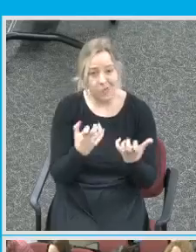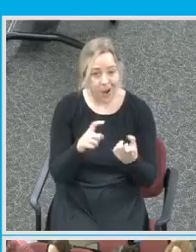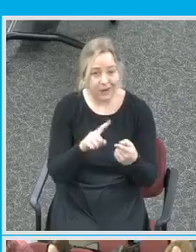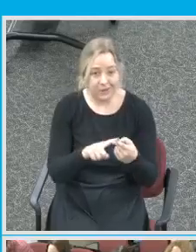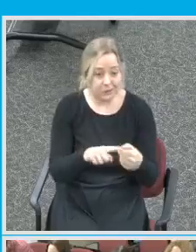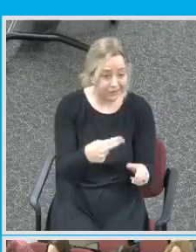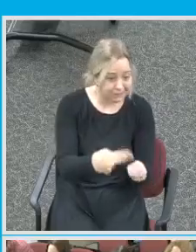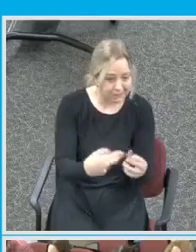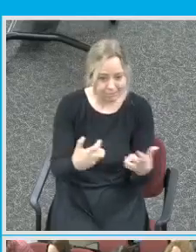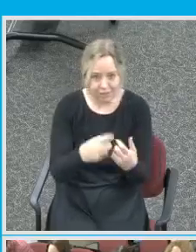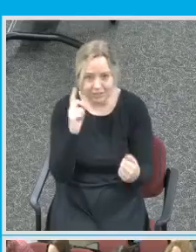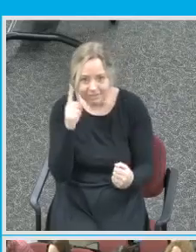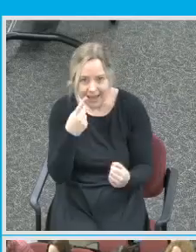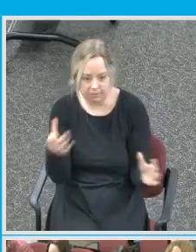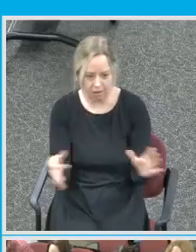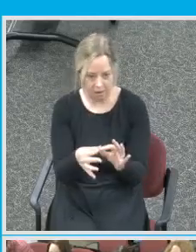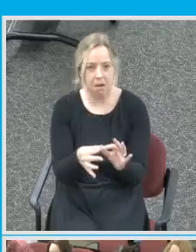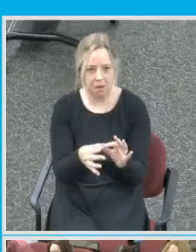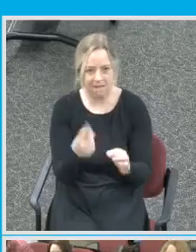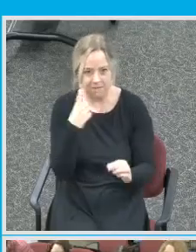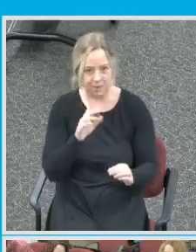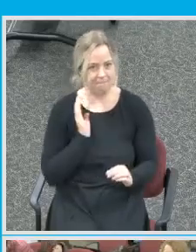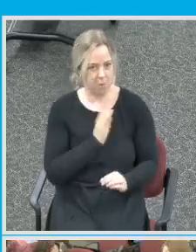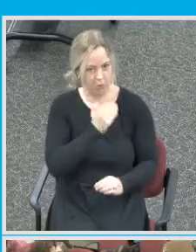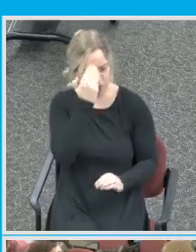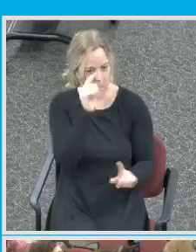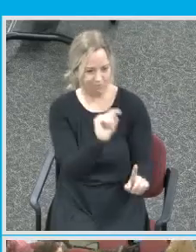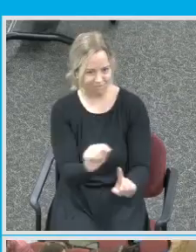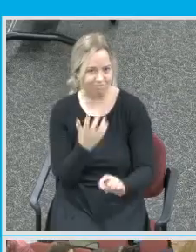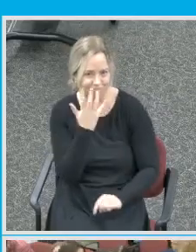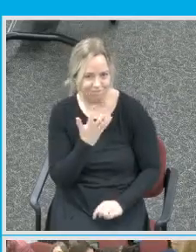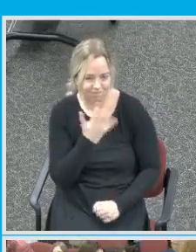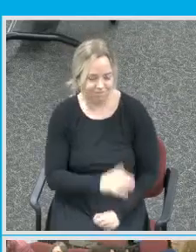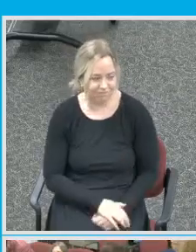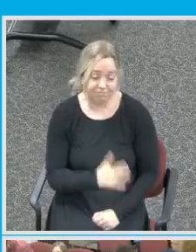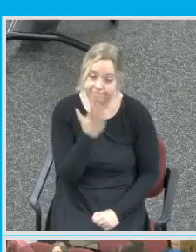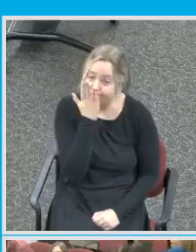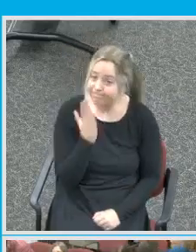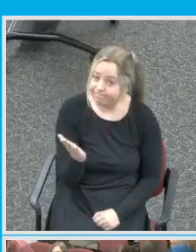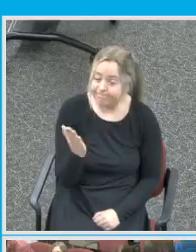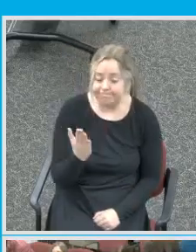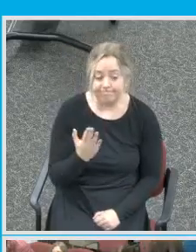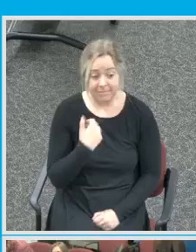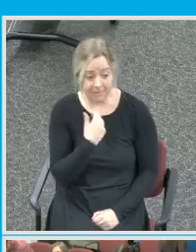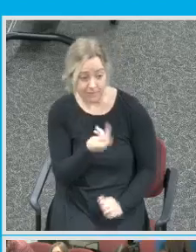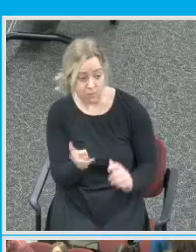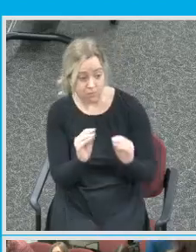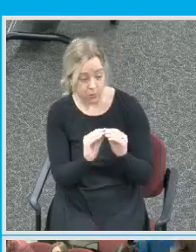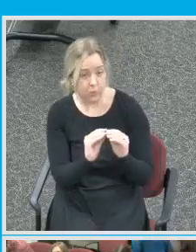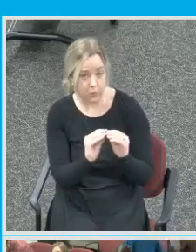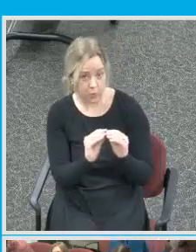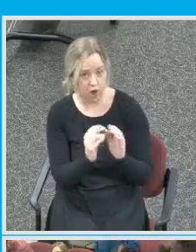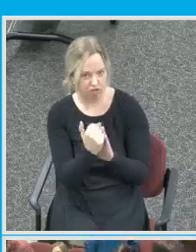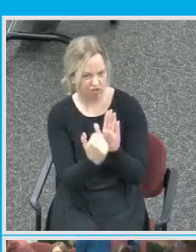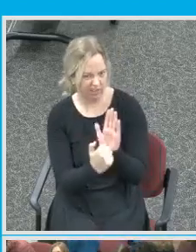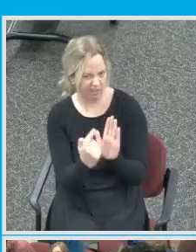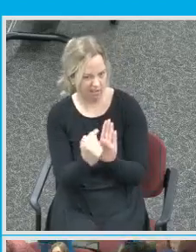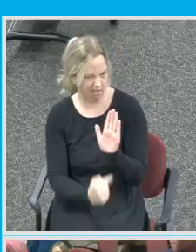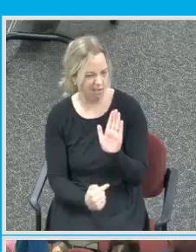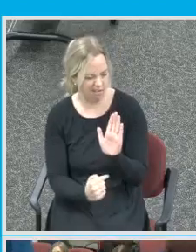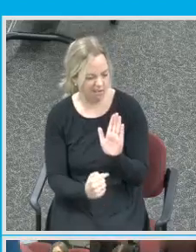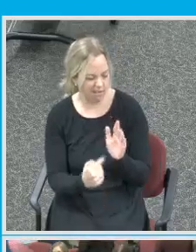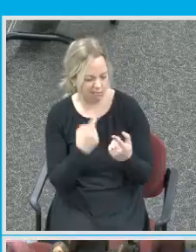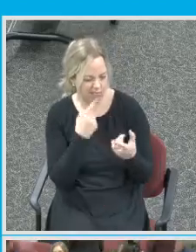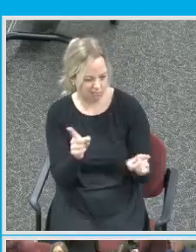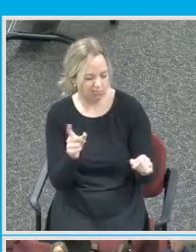to names and for our board members. Thank you. And so I have a few more agenda items. I